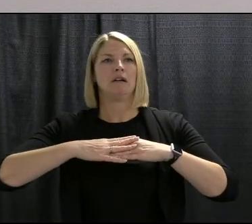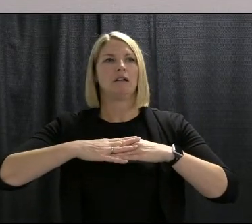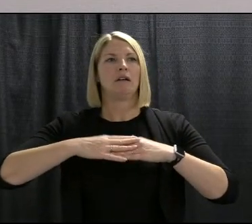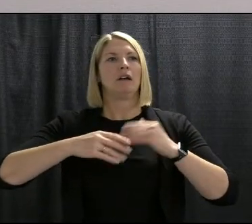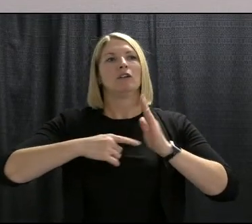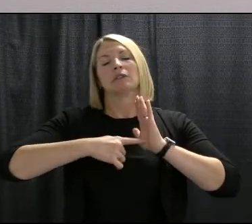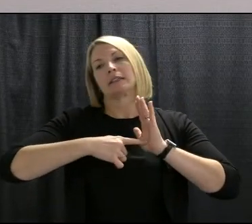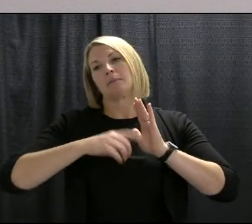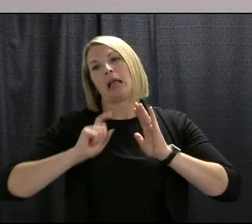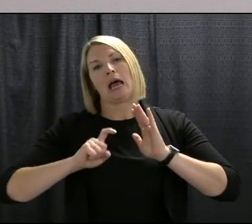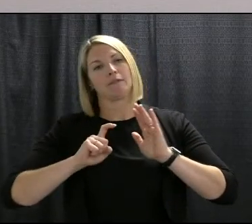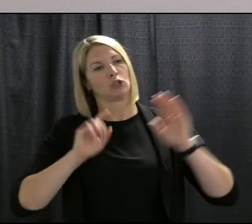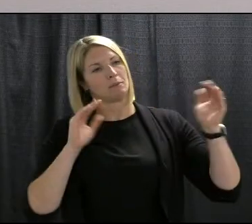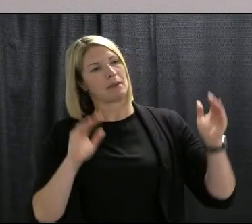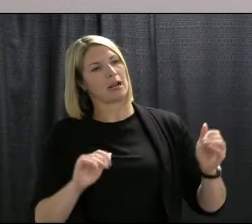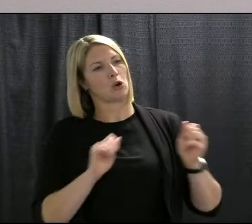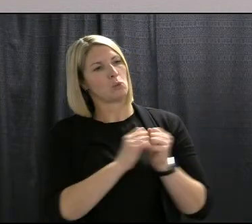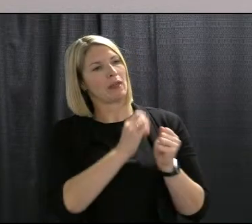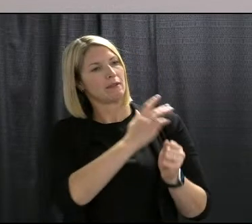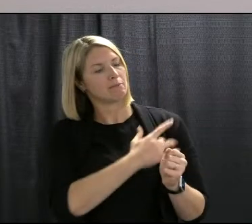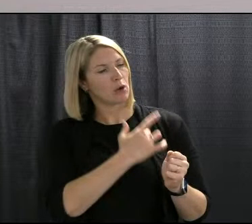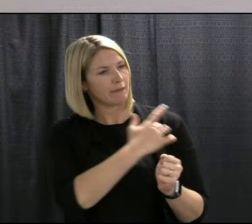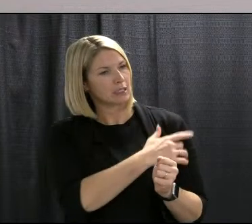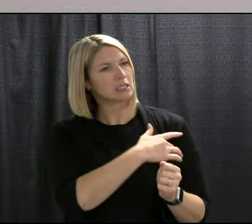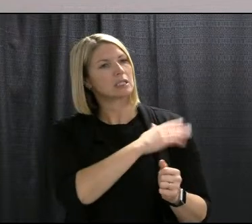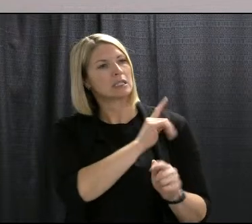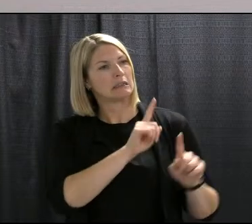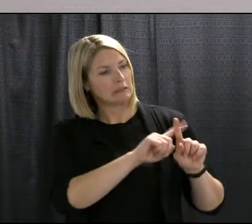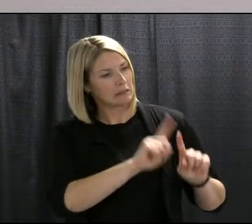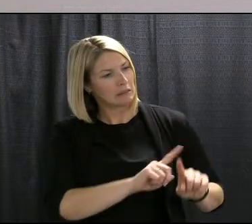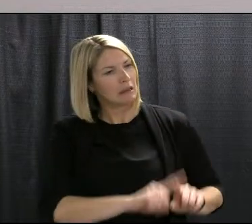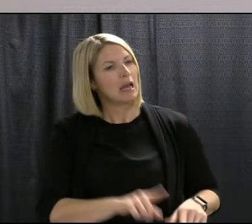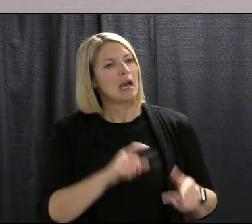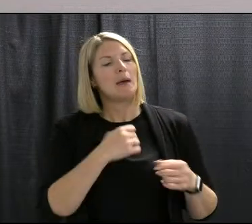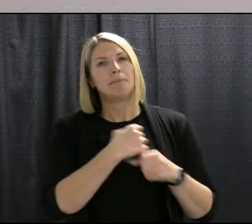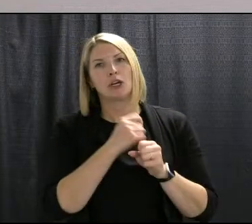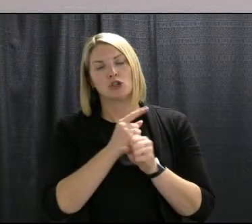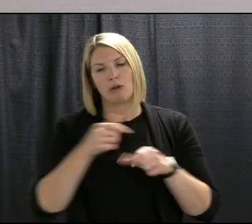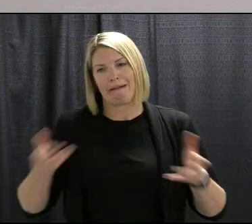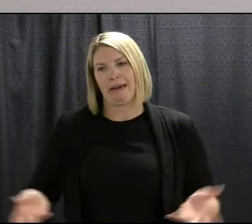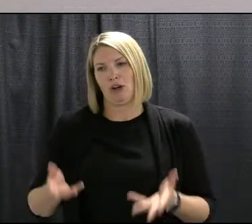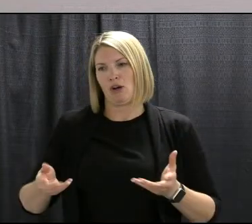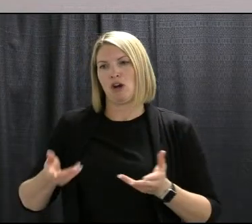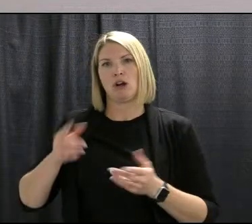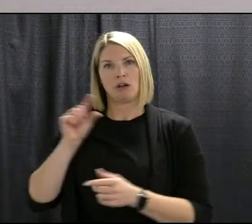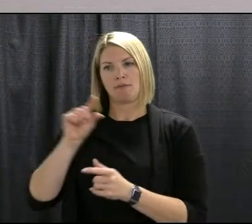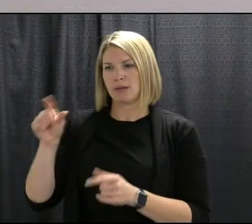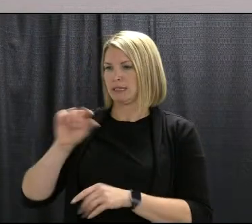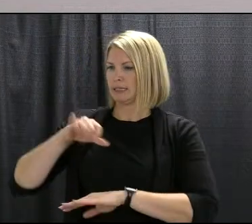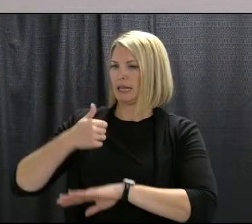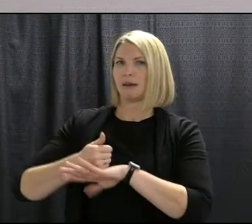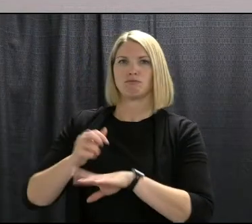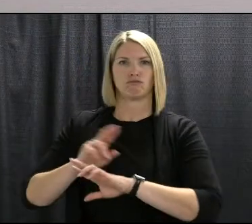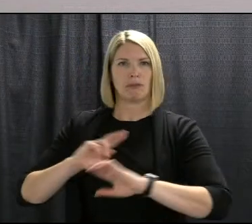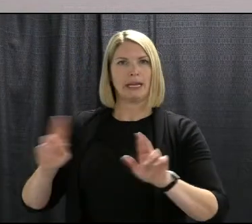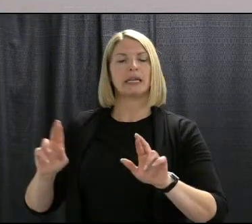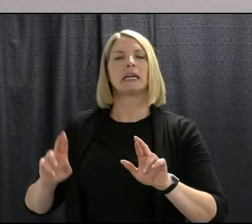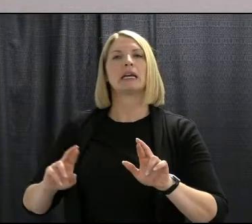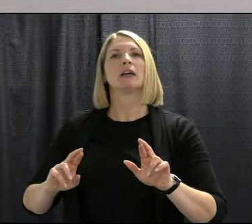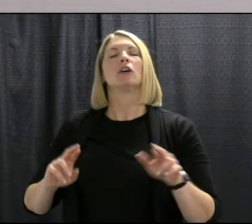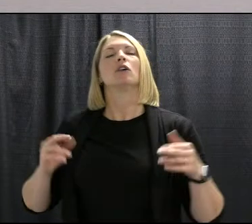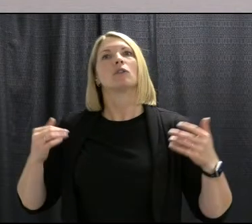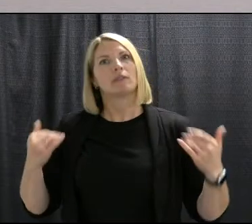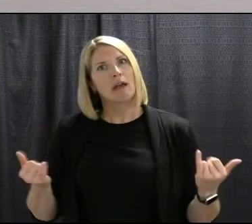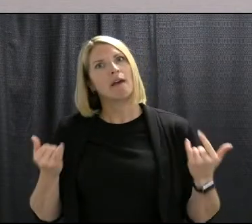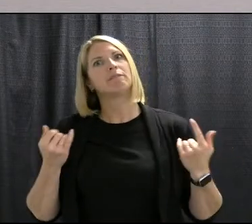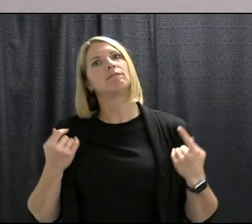across jurisdictions. We had to ensure that we had the right processes in place within government to ensure this. And so we've advanced